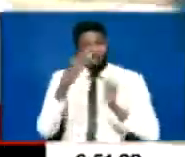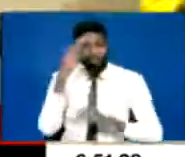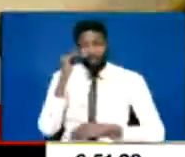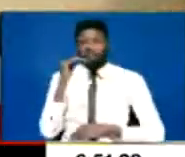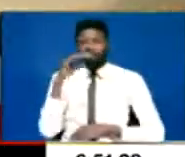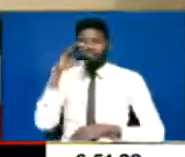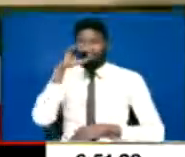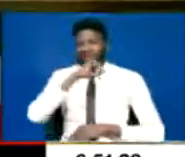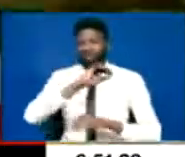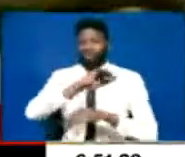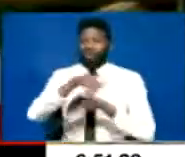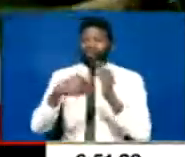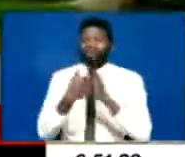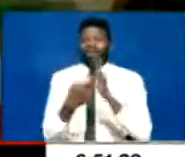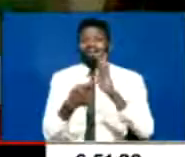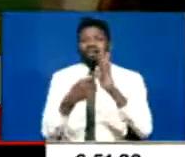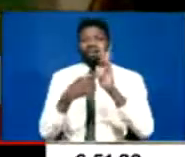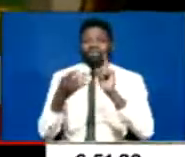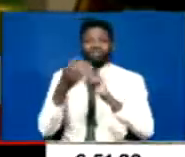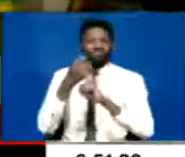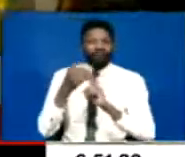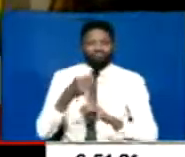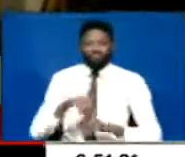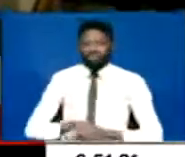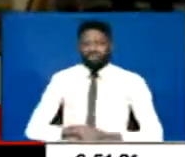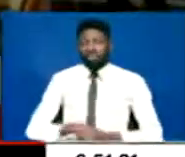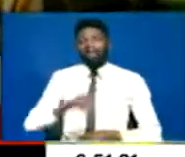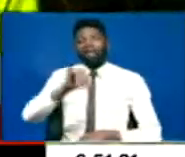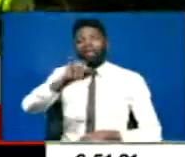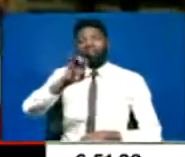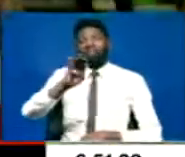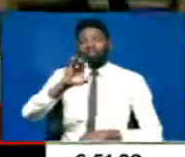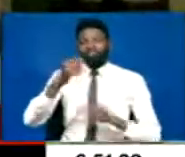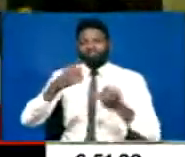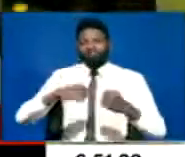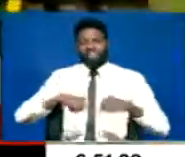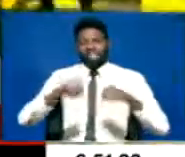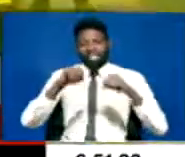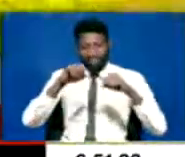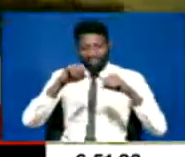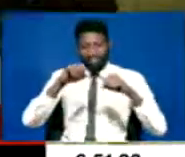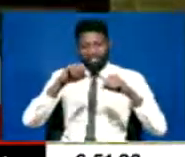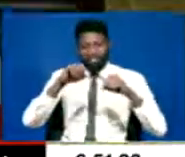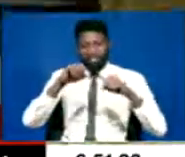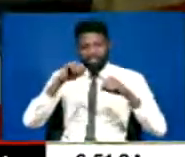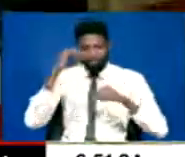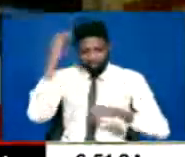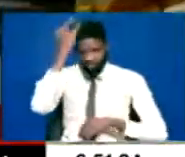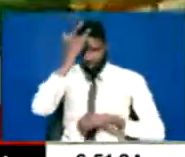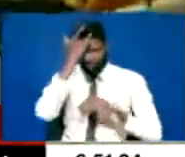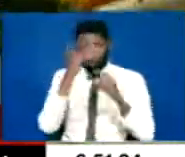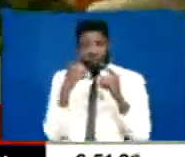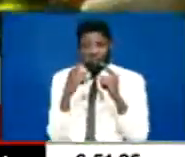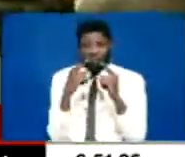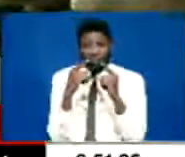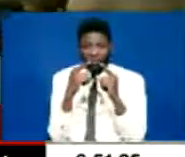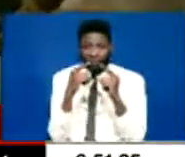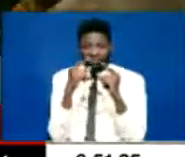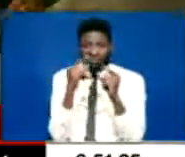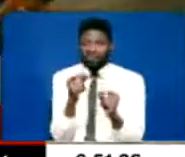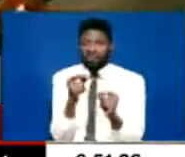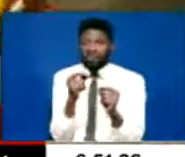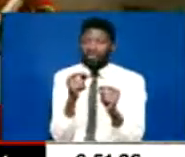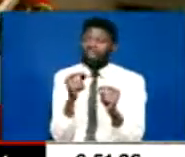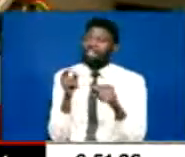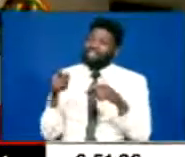requirements. IBC chairperson Wafula Chebukati said Professor Wajakoya had failed to raise the required 2,000